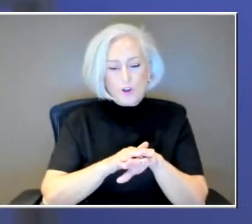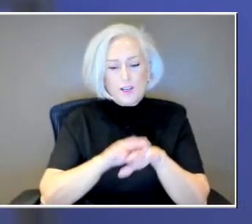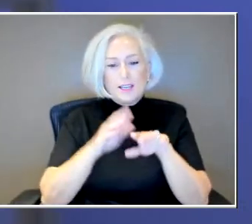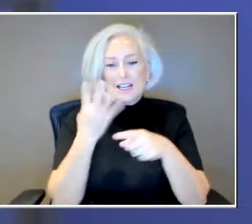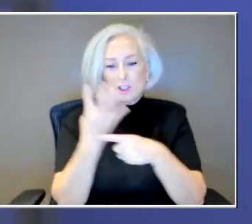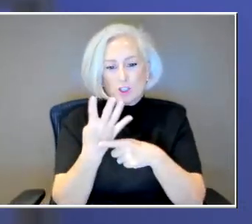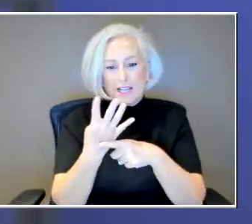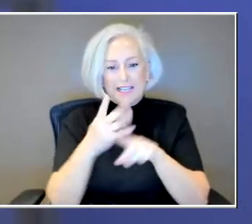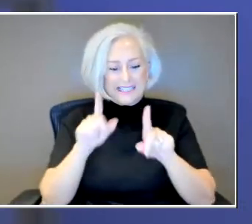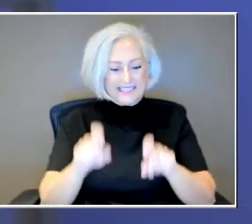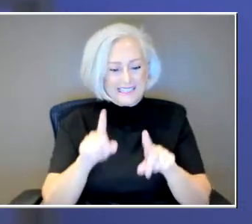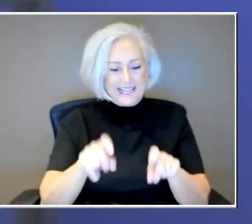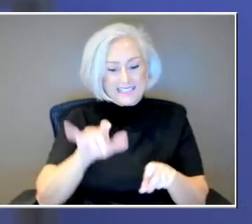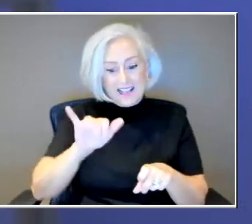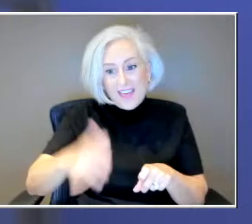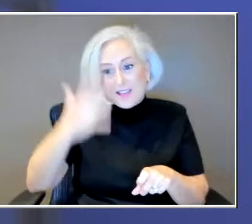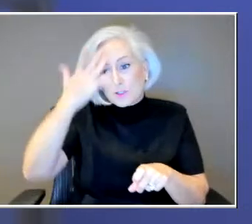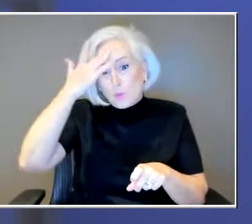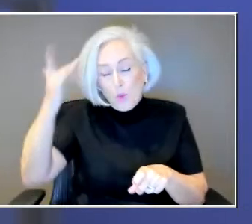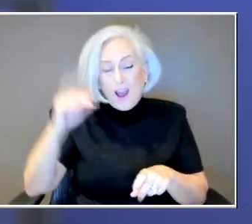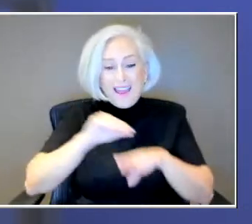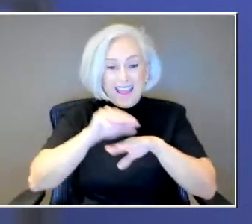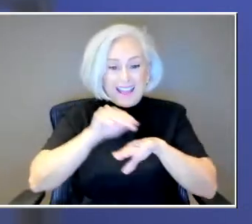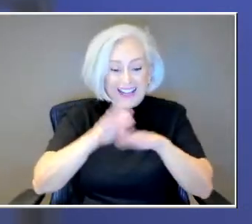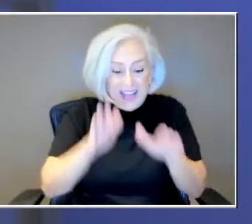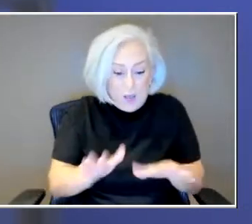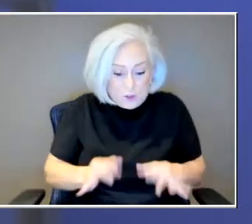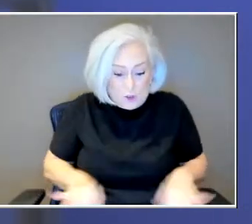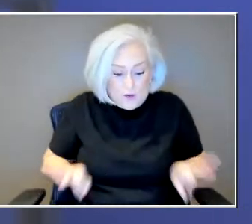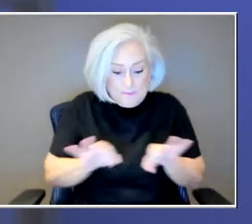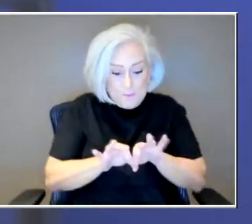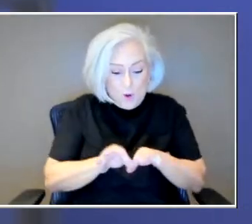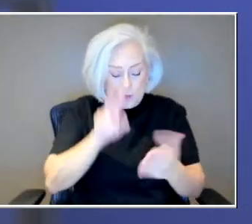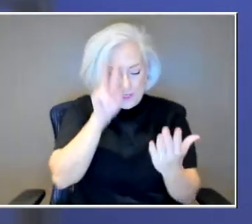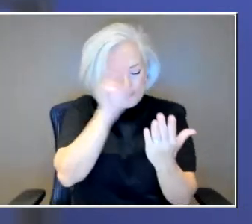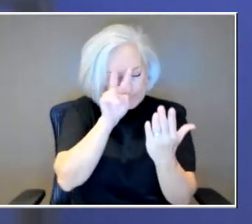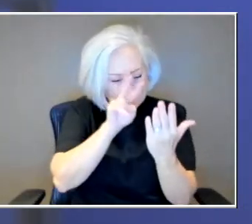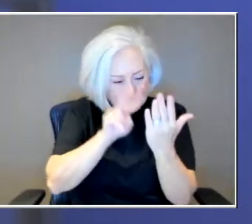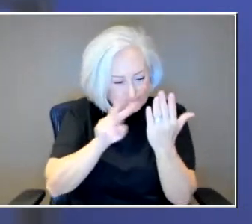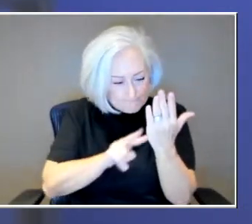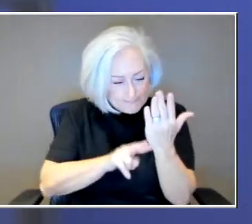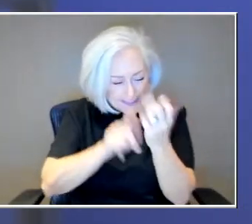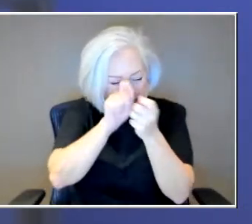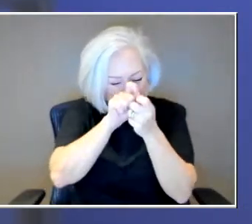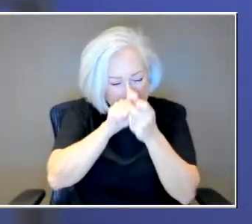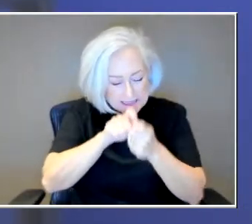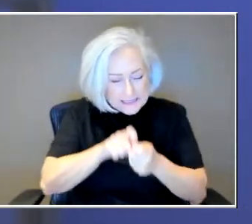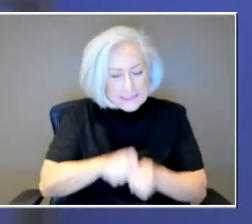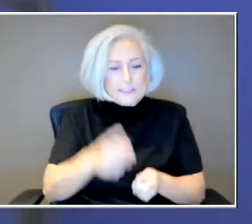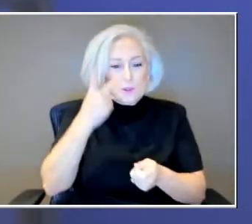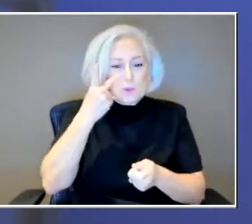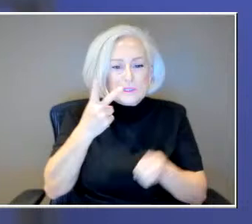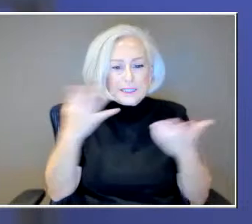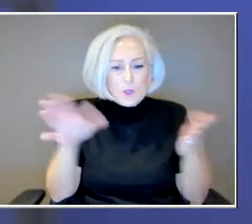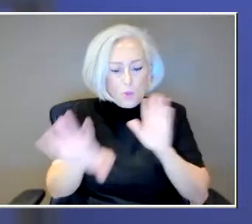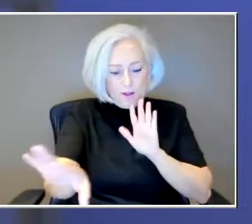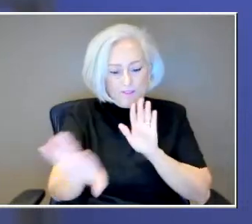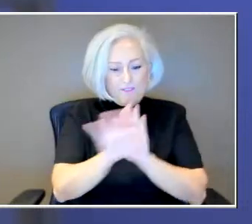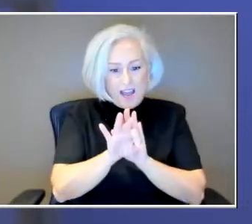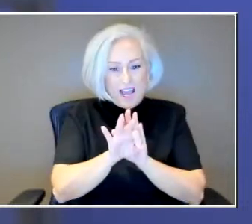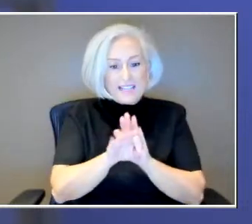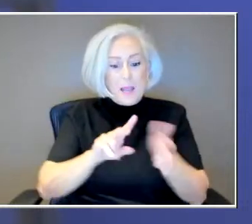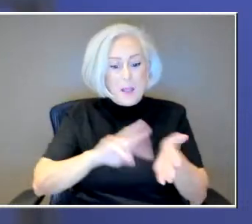counselors come in. We look through those genetic test reports in detail to see what finding is clinically